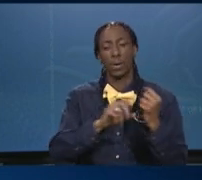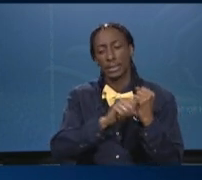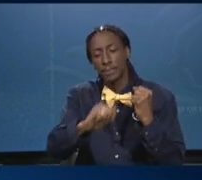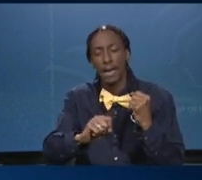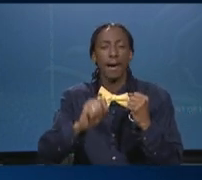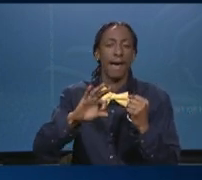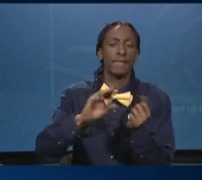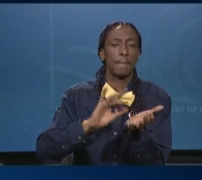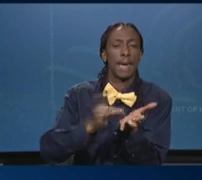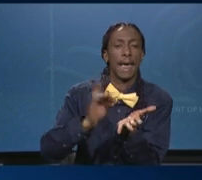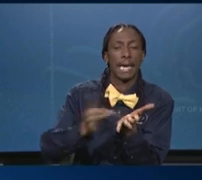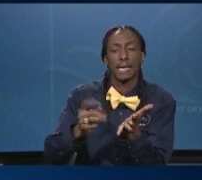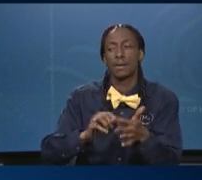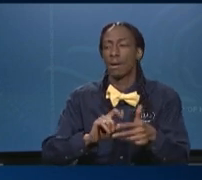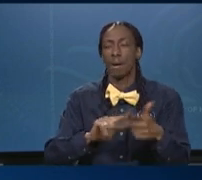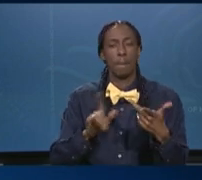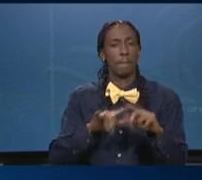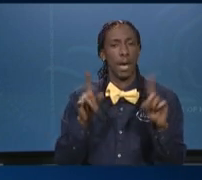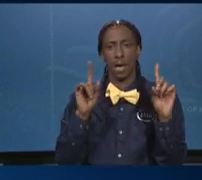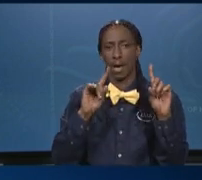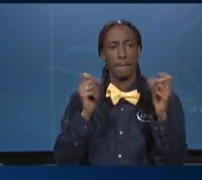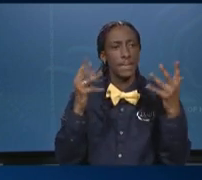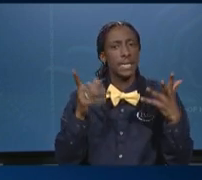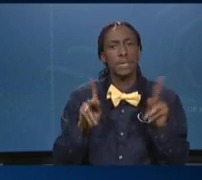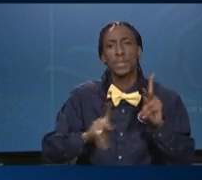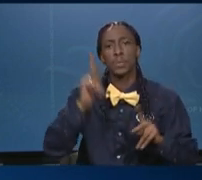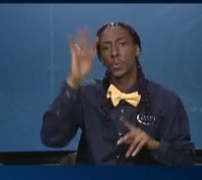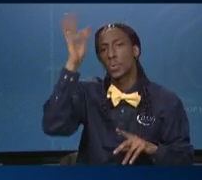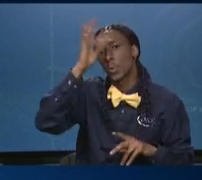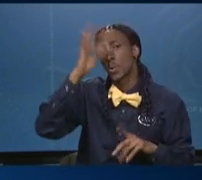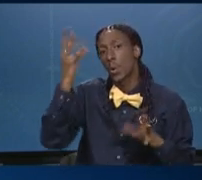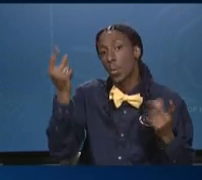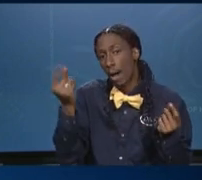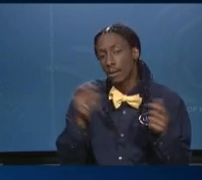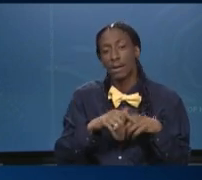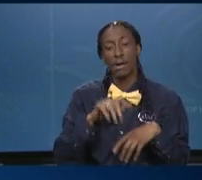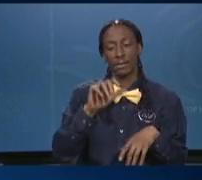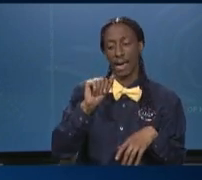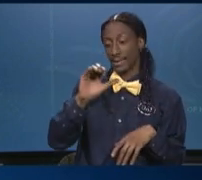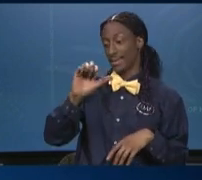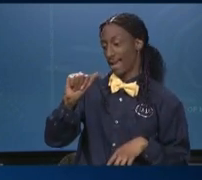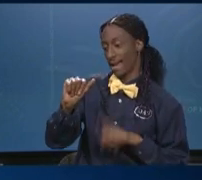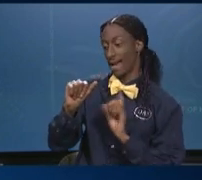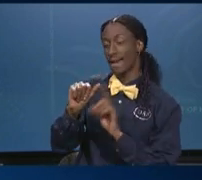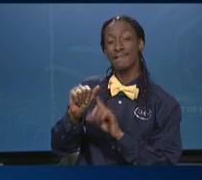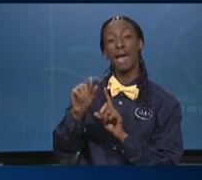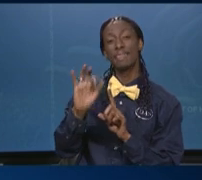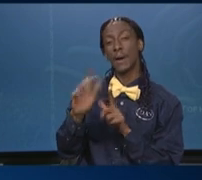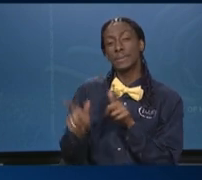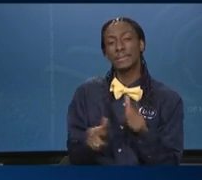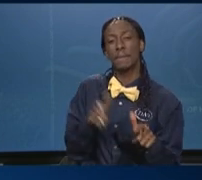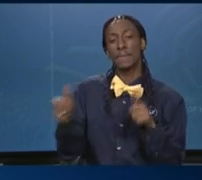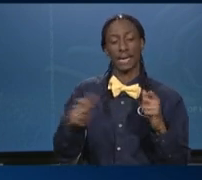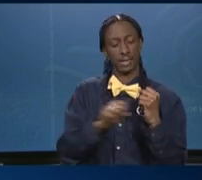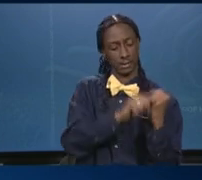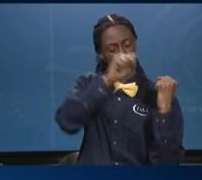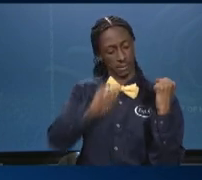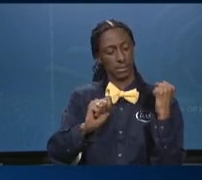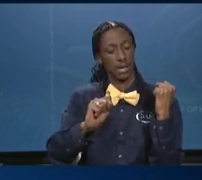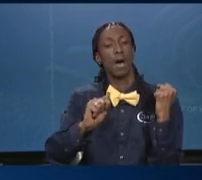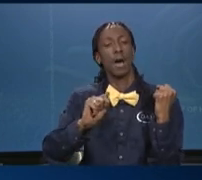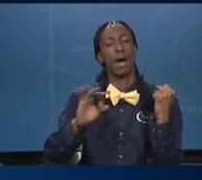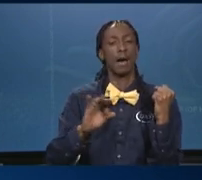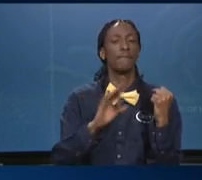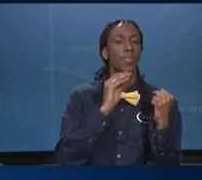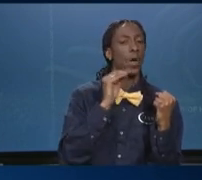of Medicaid, but what a lot of people don't know is the Affordable Care Act was actually the biggest expansion of the